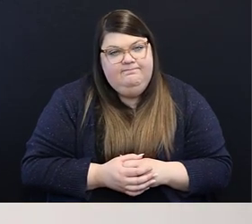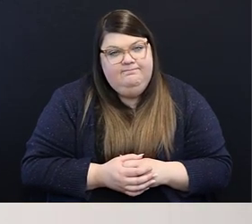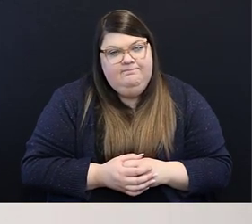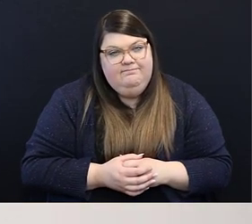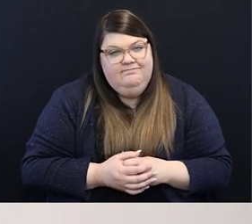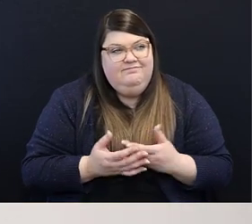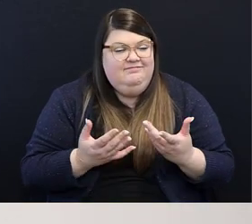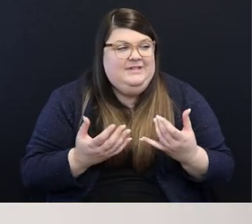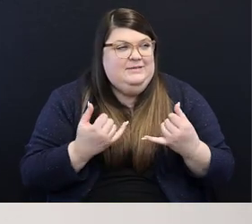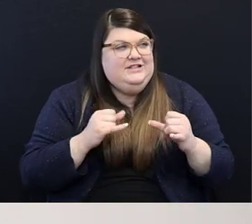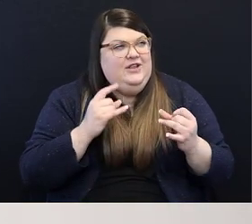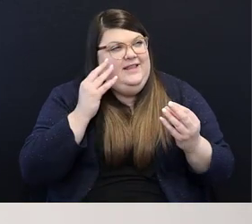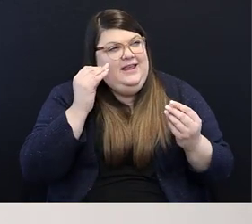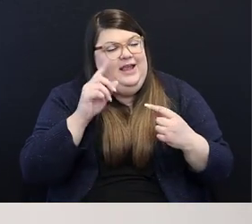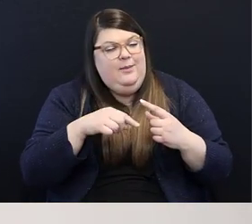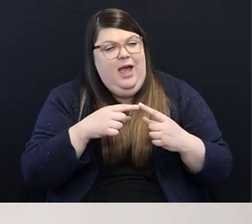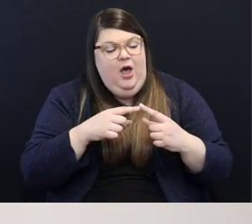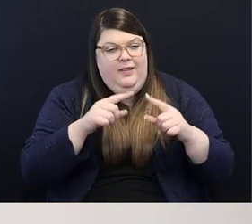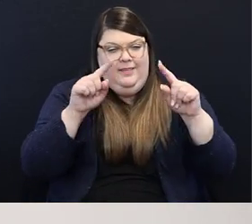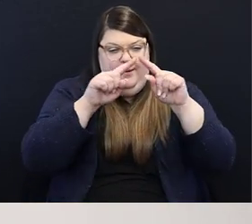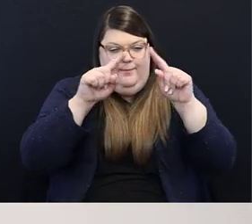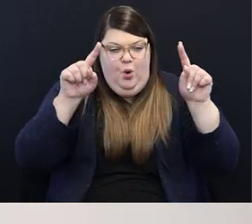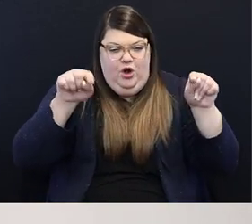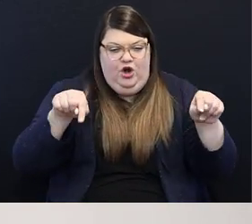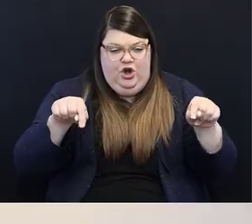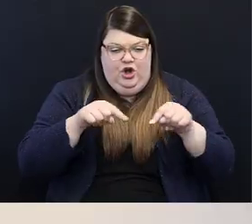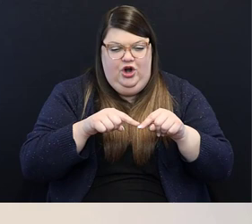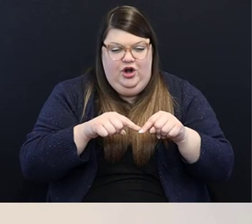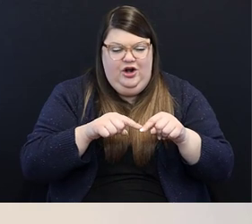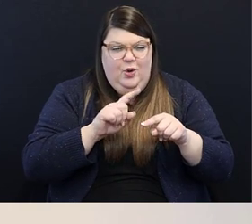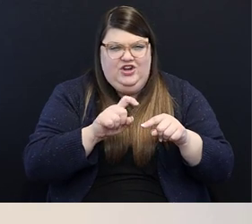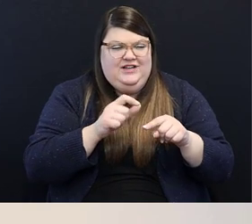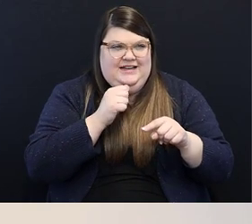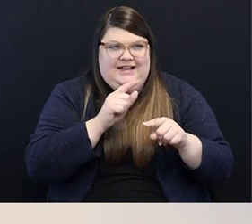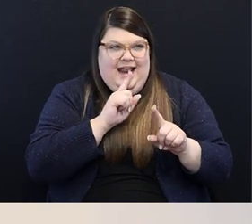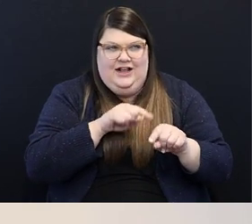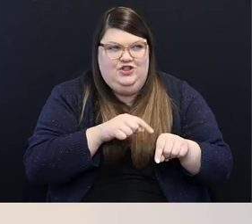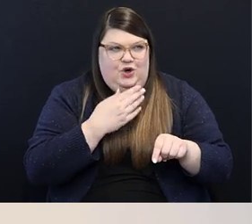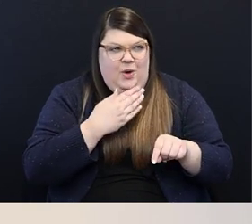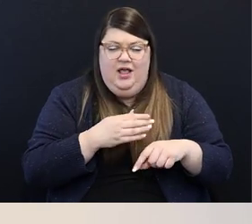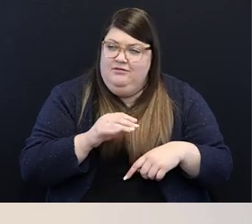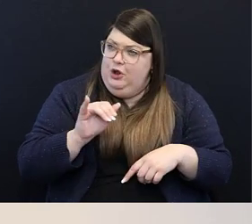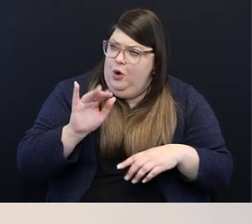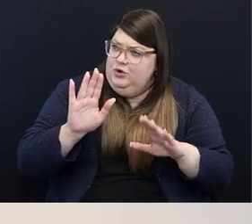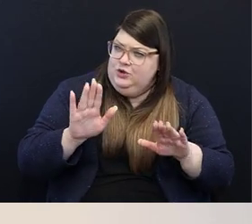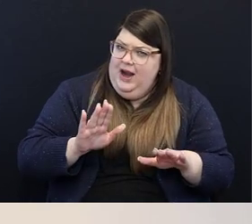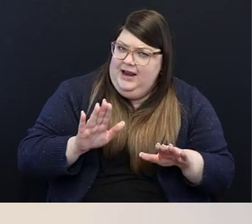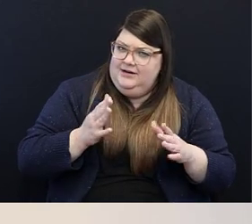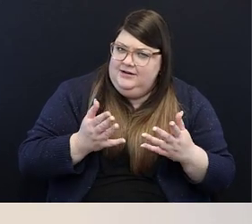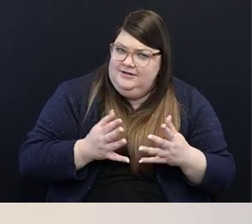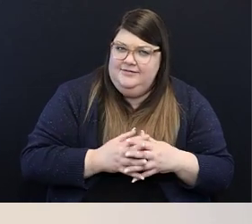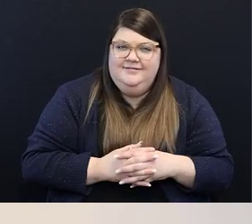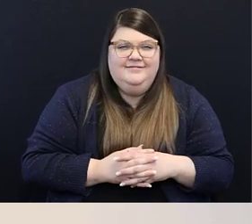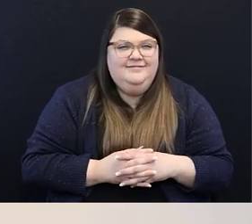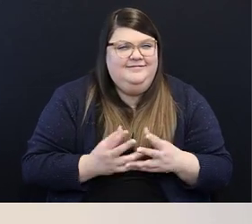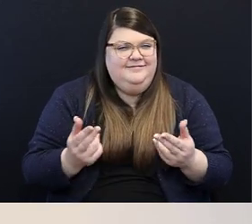I'm still thinking about the border question and how I didn't answer that well. No, it was great. It was great.